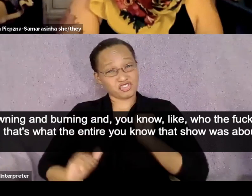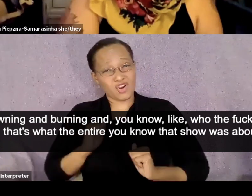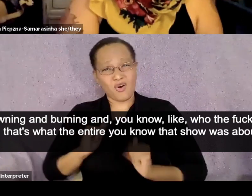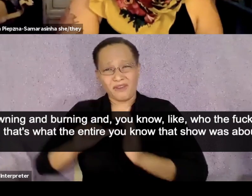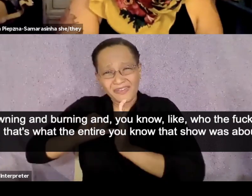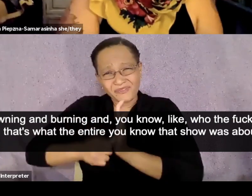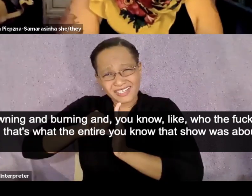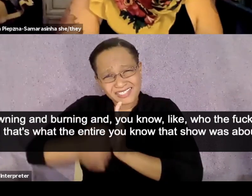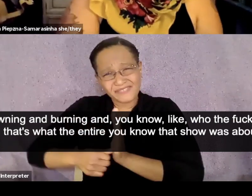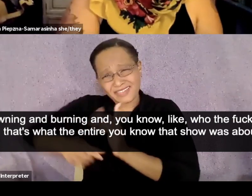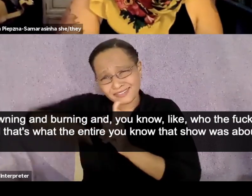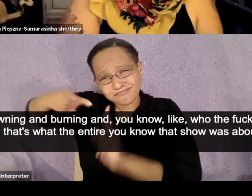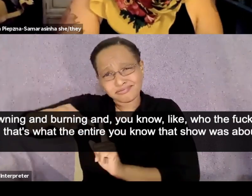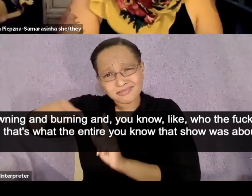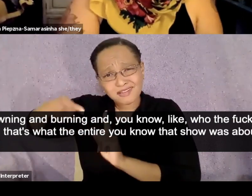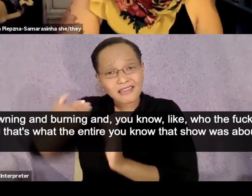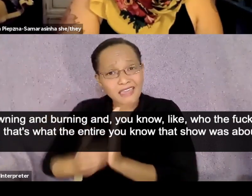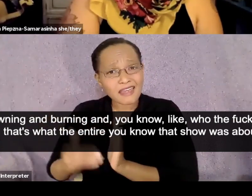Like,